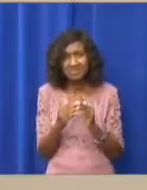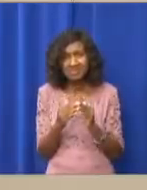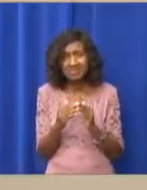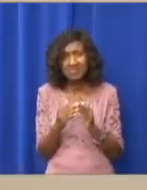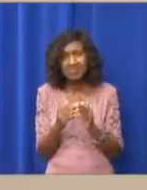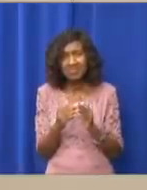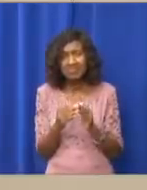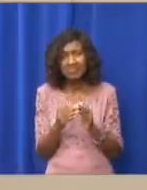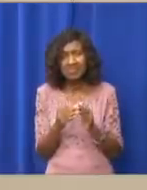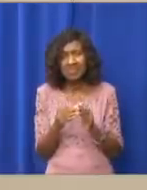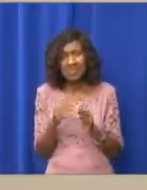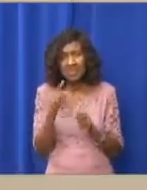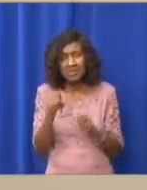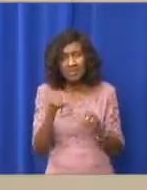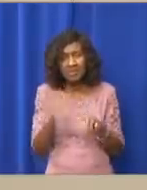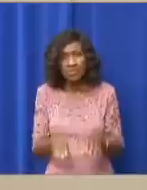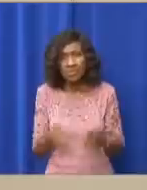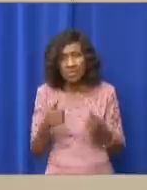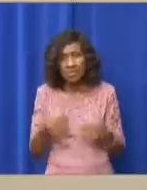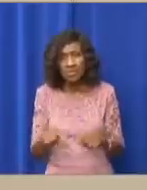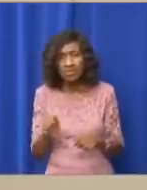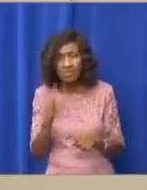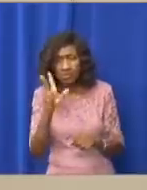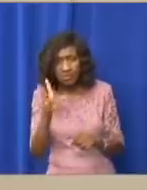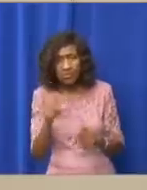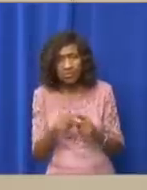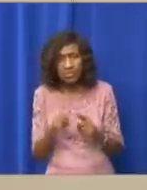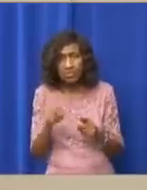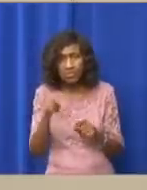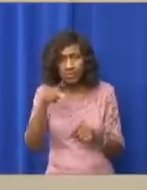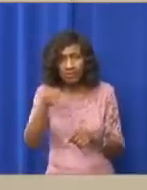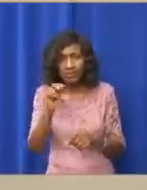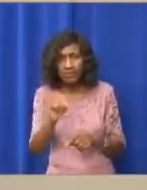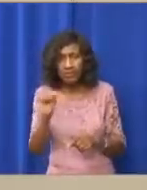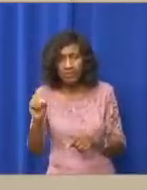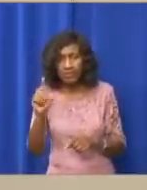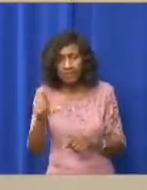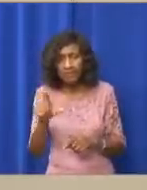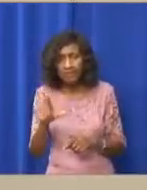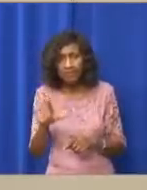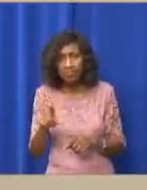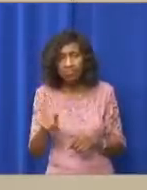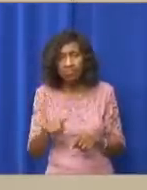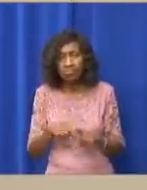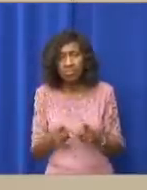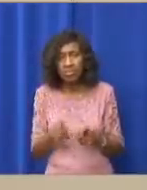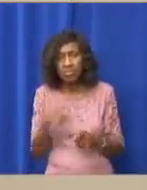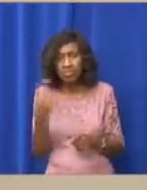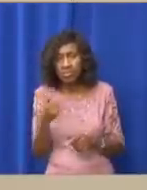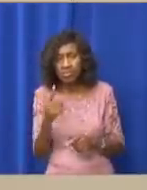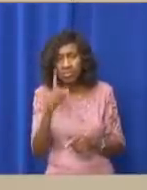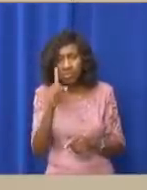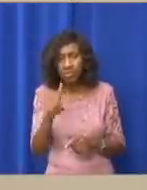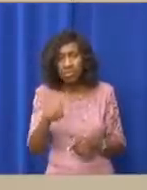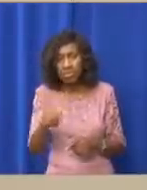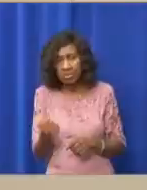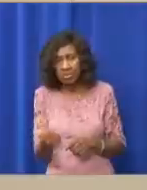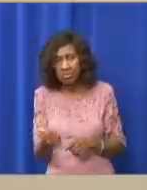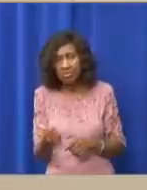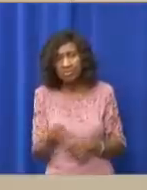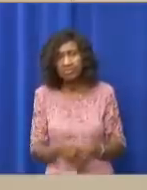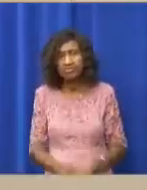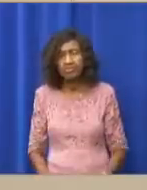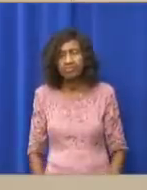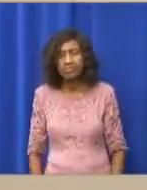But it's 3 of you, you can go to the pool together, but only 1 other person may be there interacting with you at any